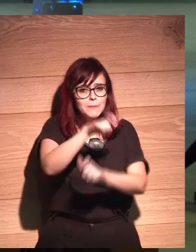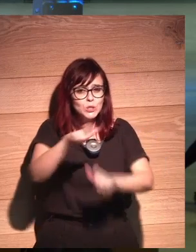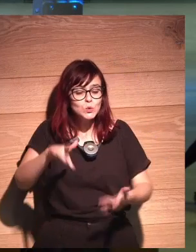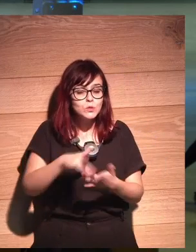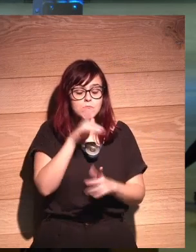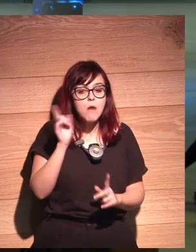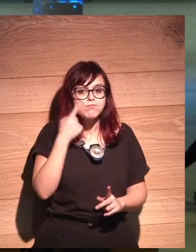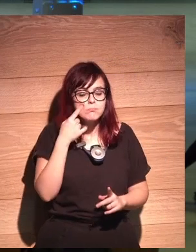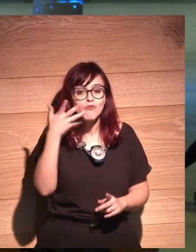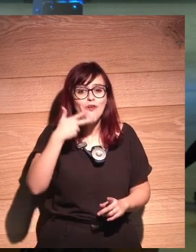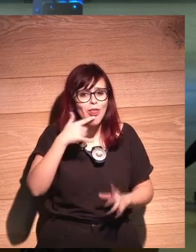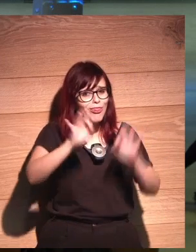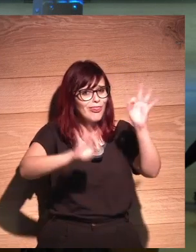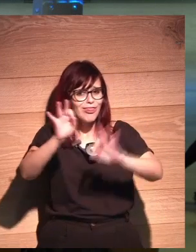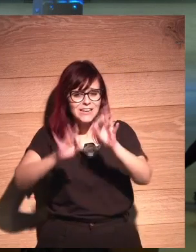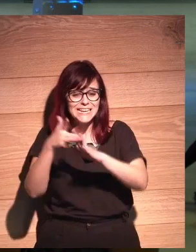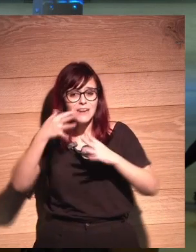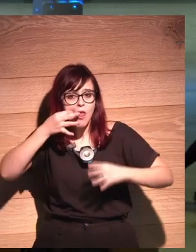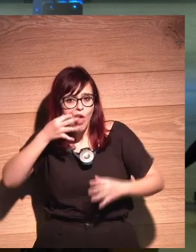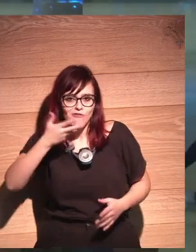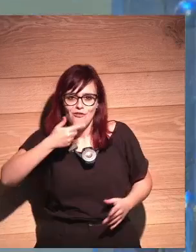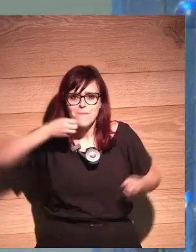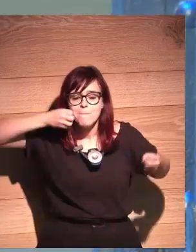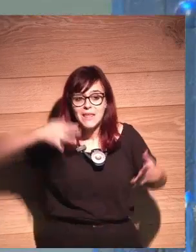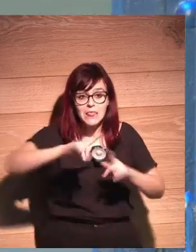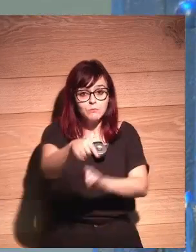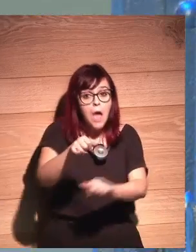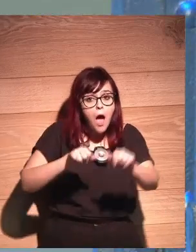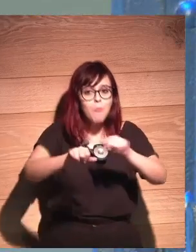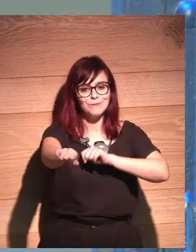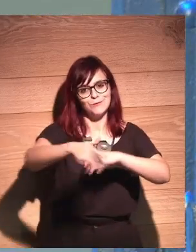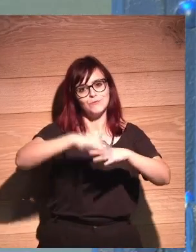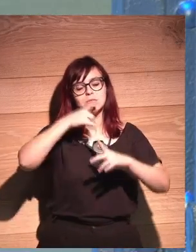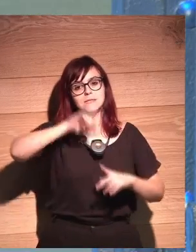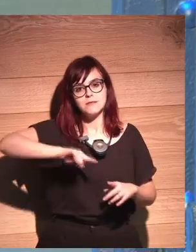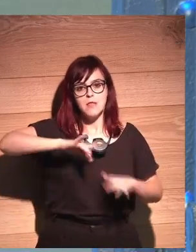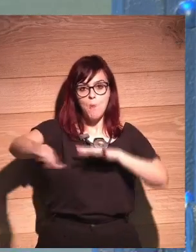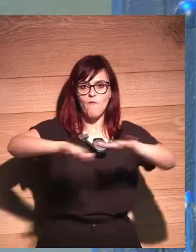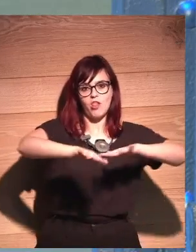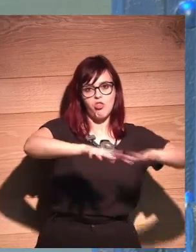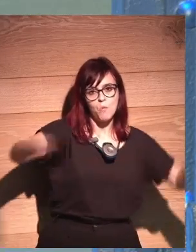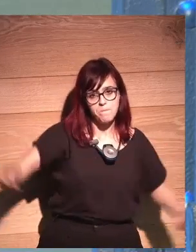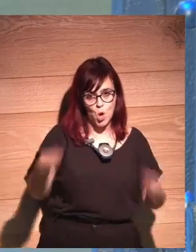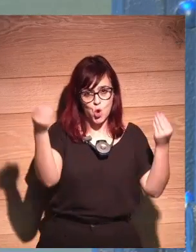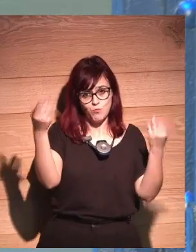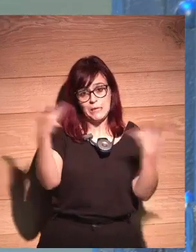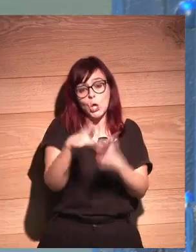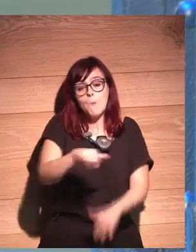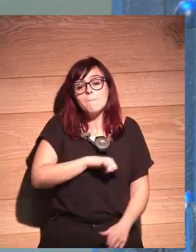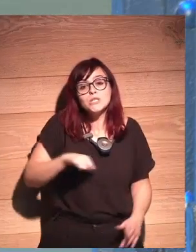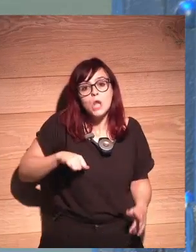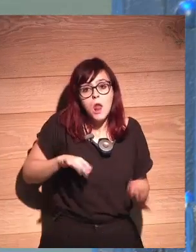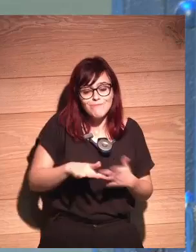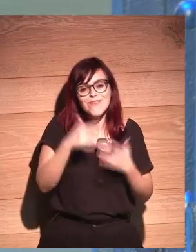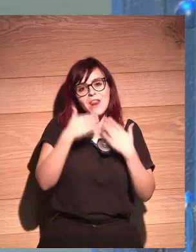raised awareness among people who already knew this reality, and they are probably